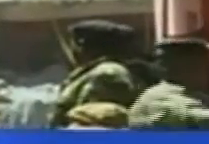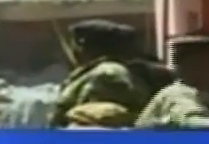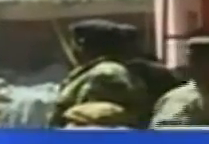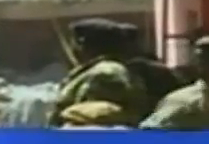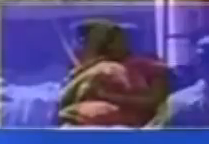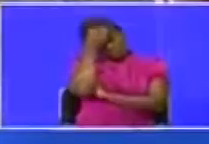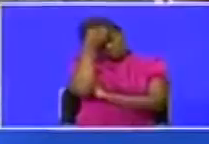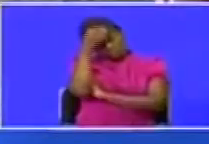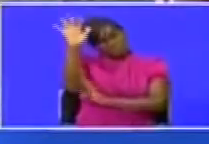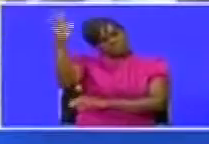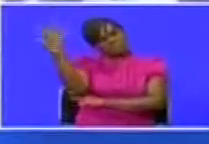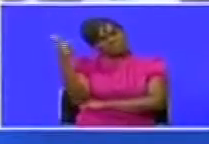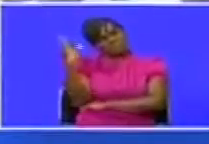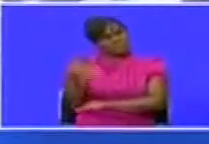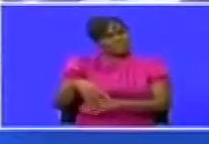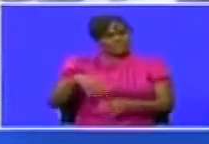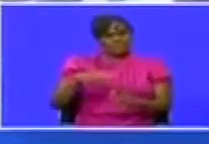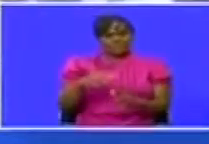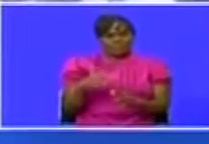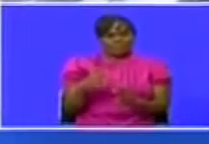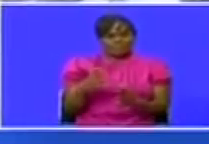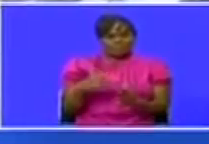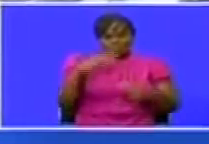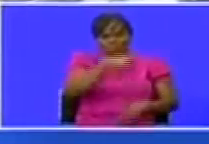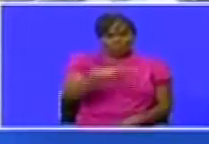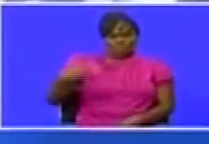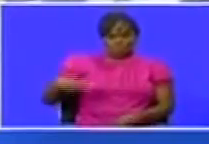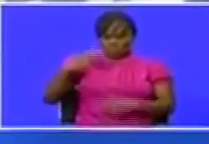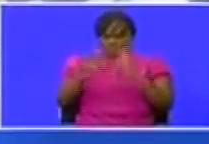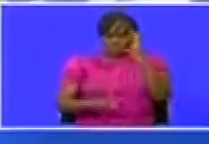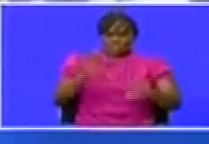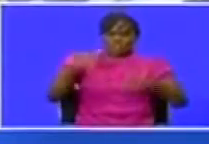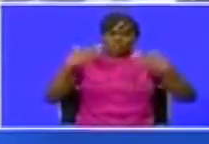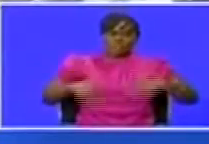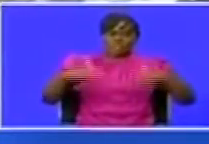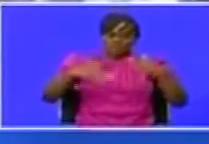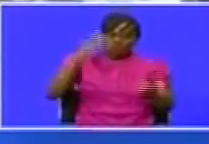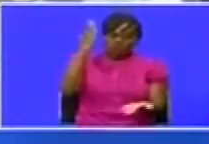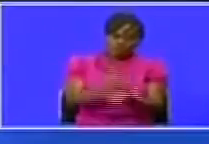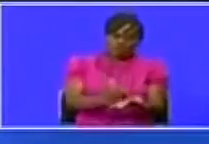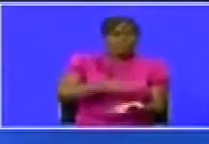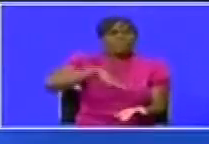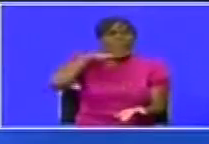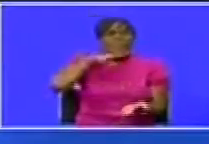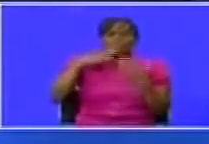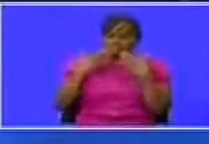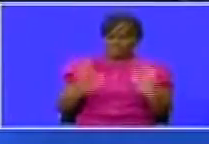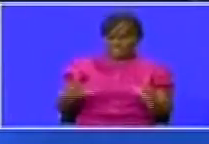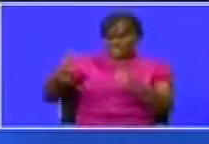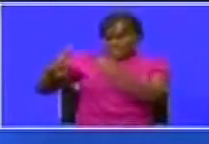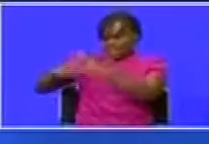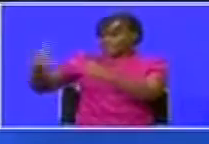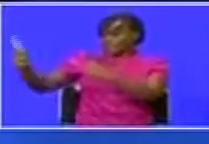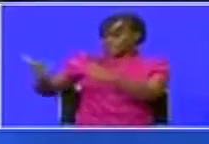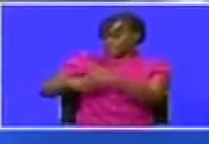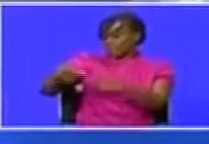Day 4 of the rescue operation at Huruma. 22 people have already been confirmed dead, 96